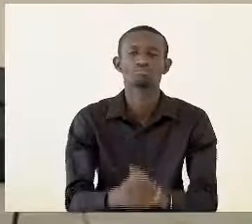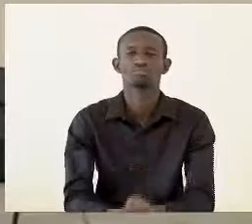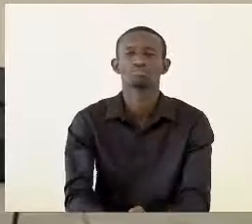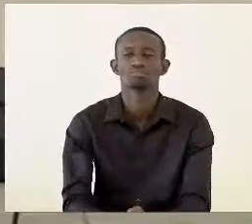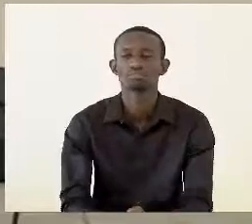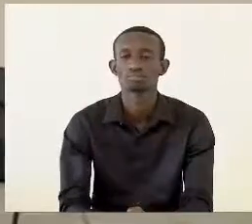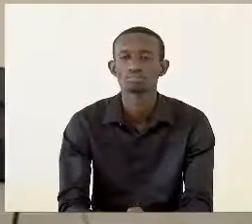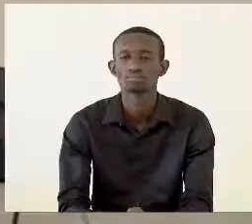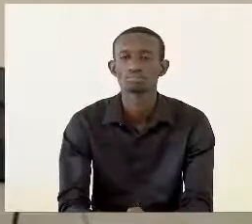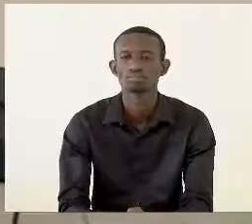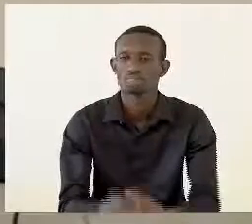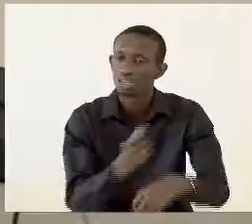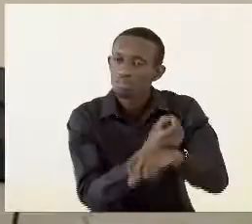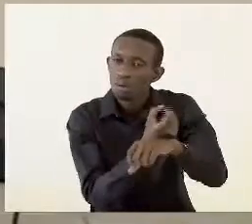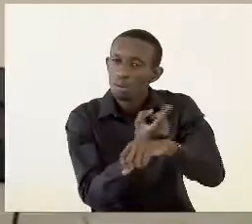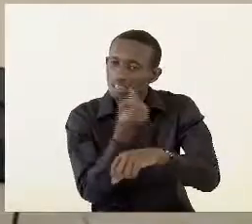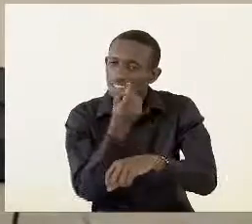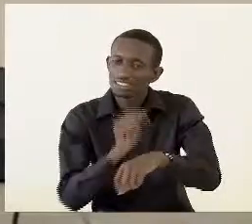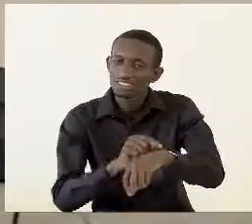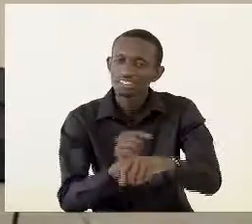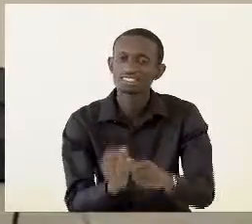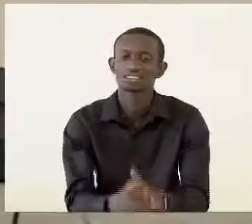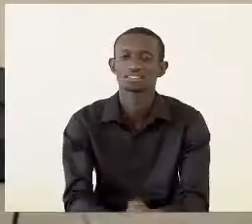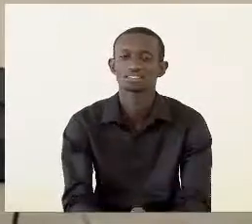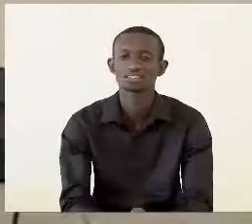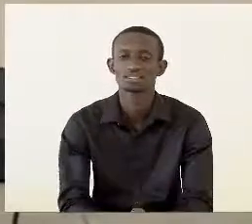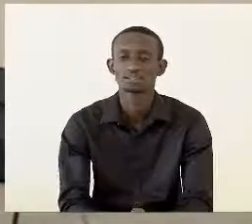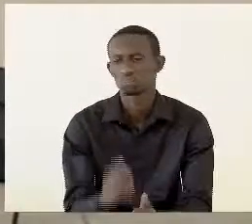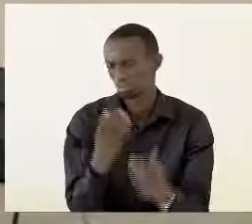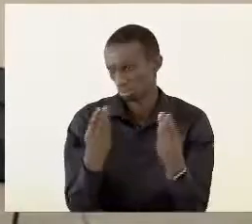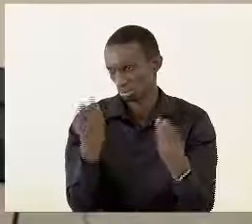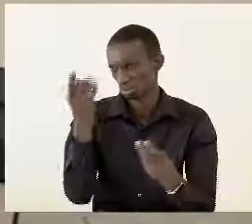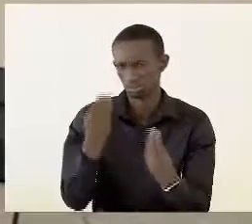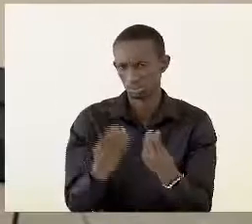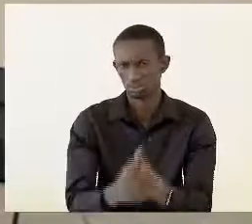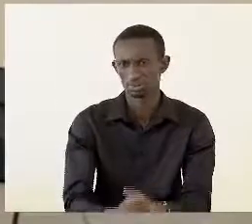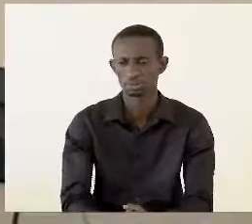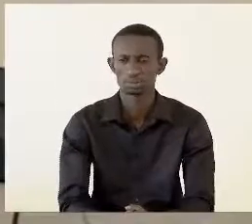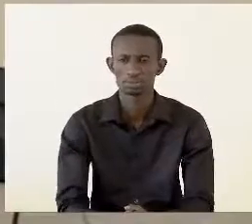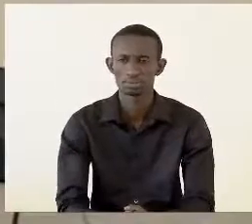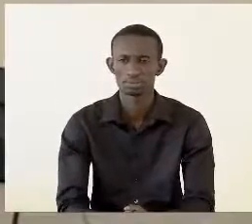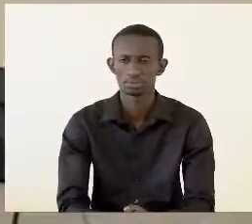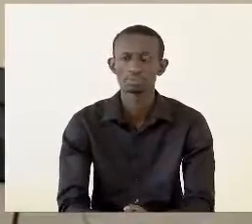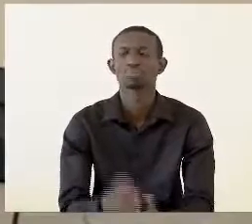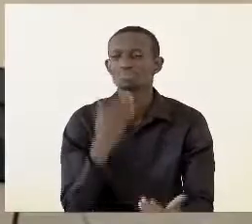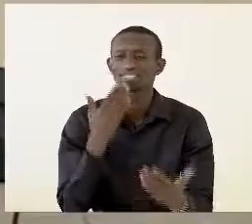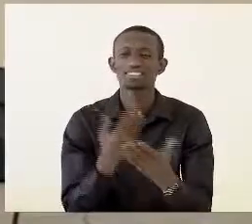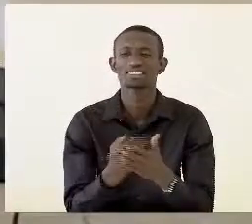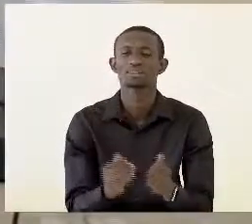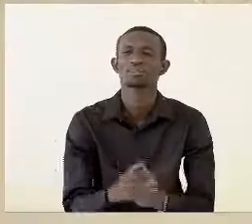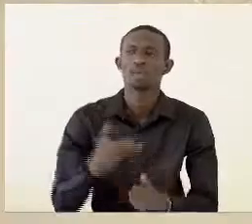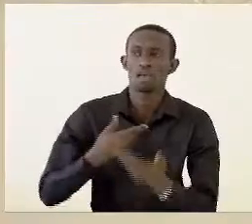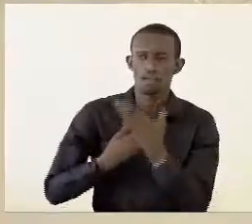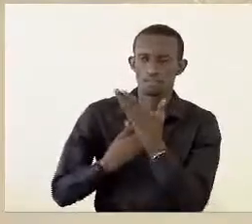Some seconds. It's very simple. Good. So we